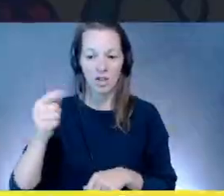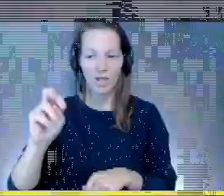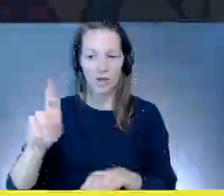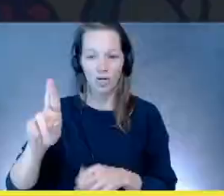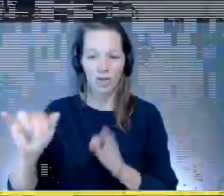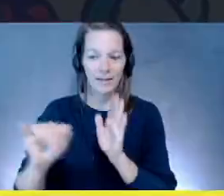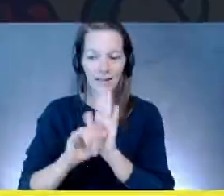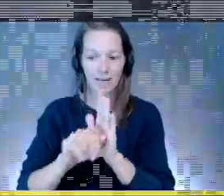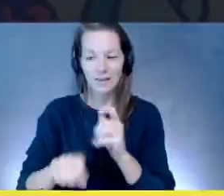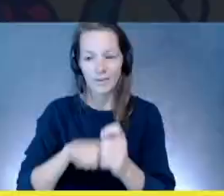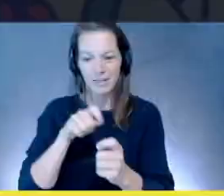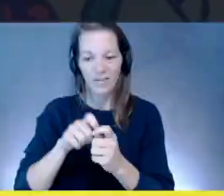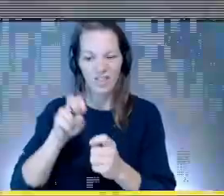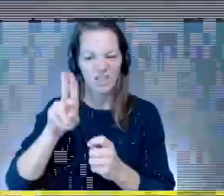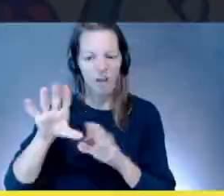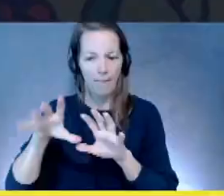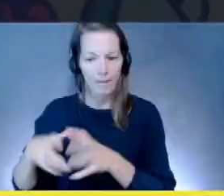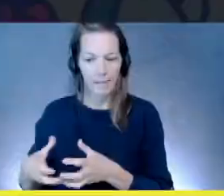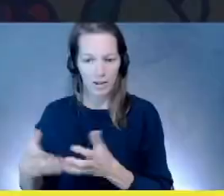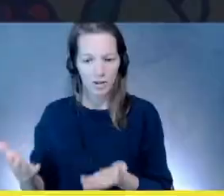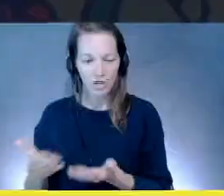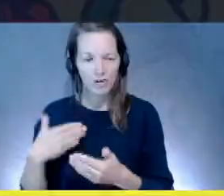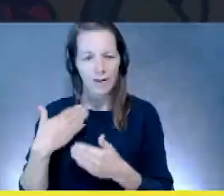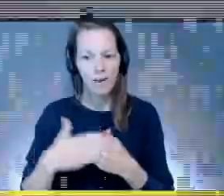specific subpopulation here. Next slide.